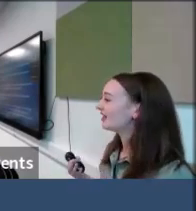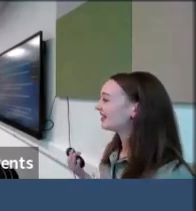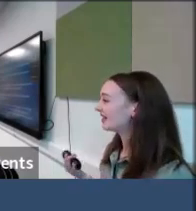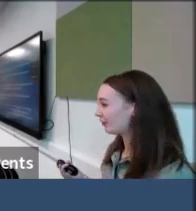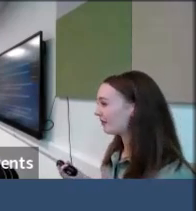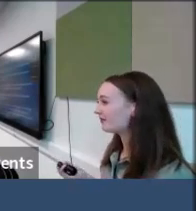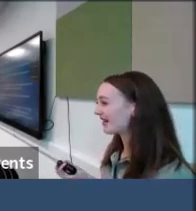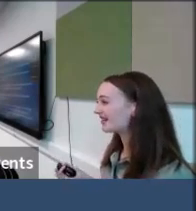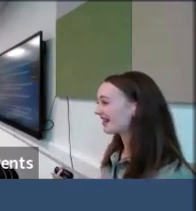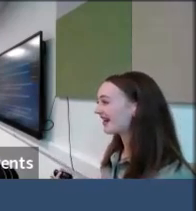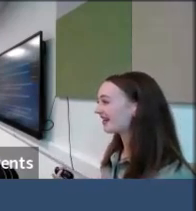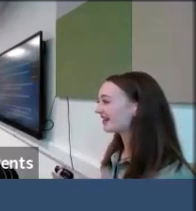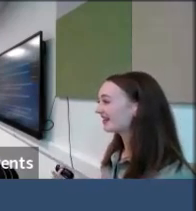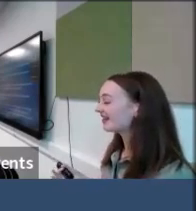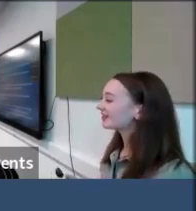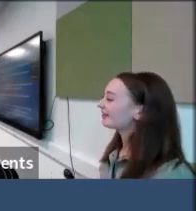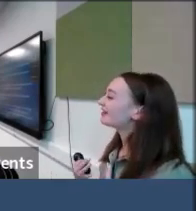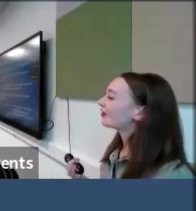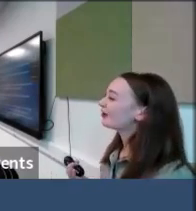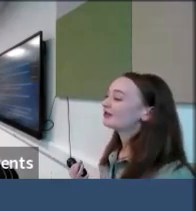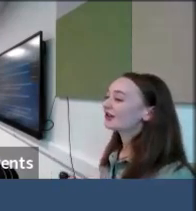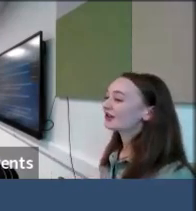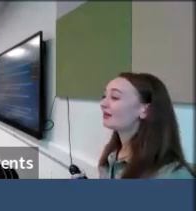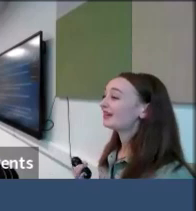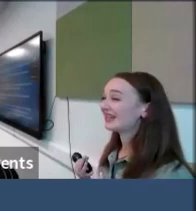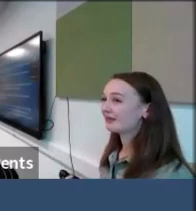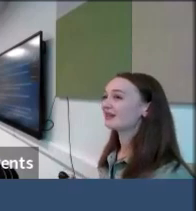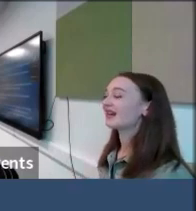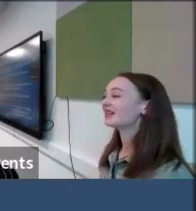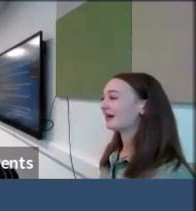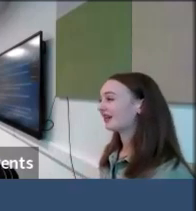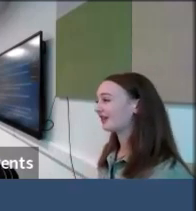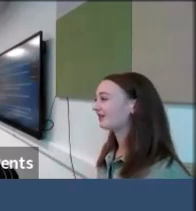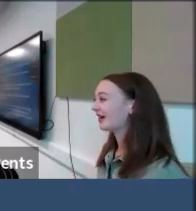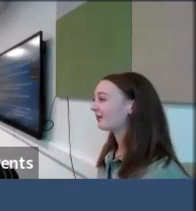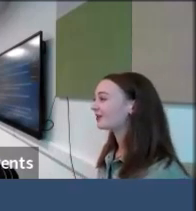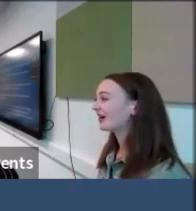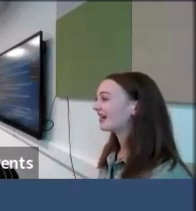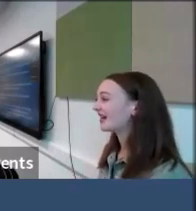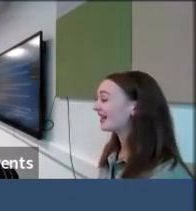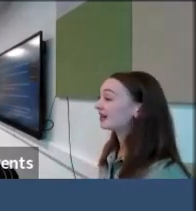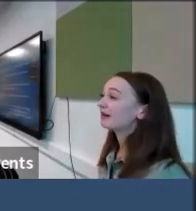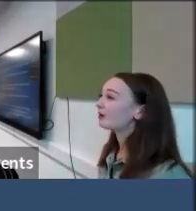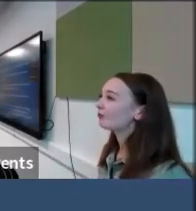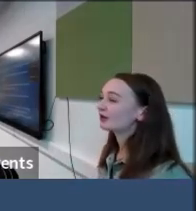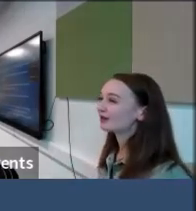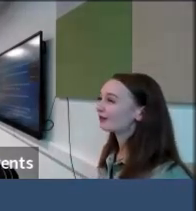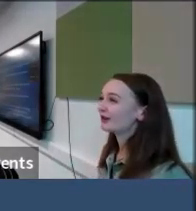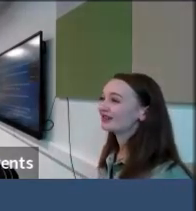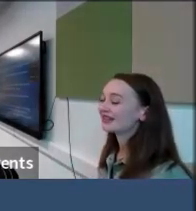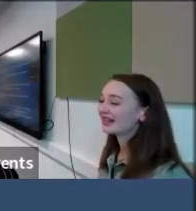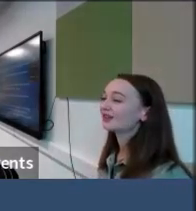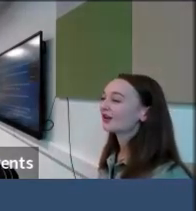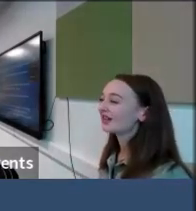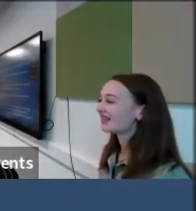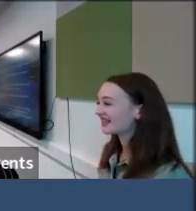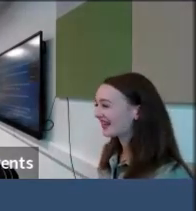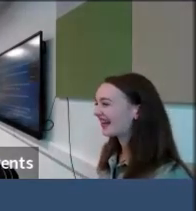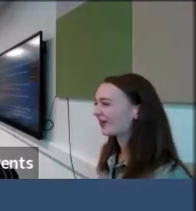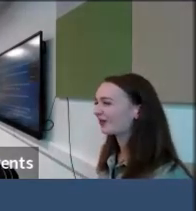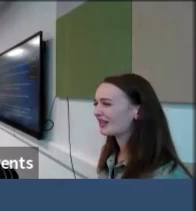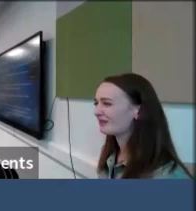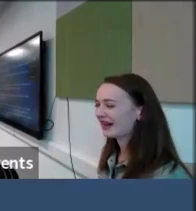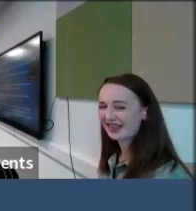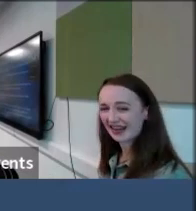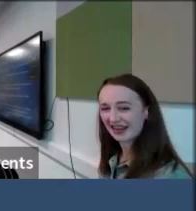becomes much easier to remember day to day. So I'd encourage you not to be intimidated by inclusive language training. It can make a world of difference, and it's a lot easier